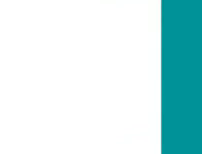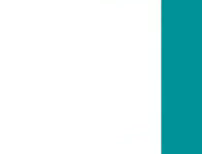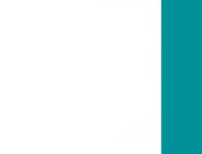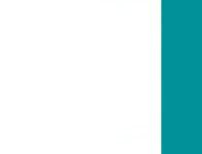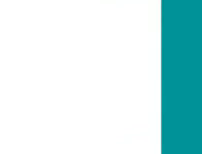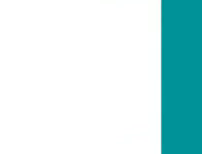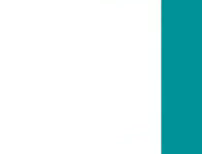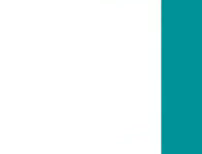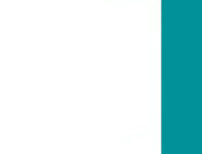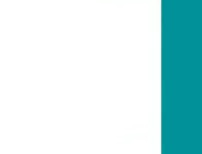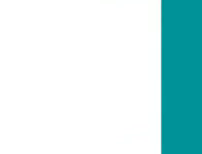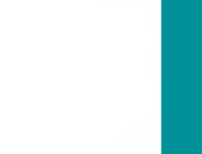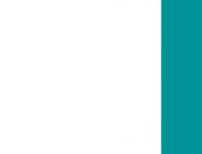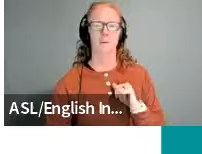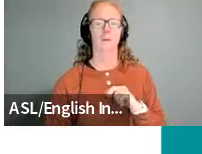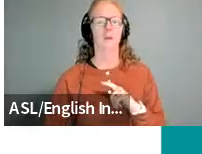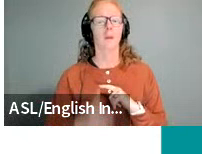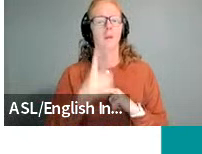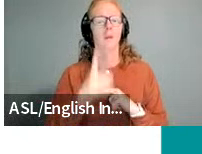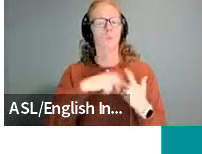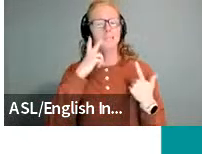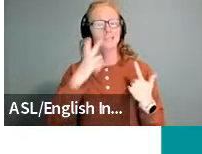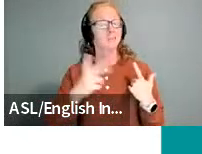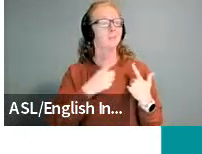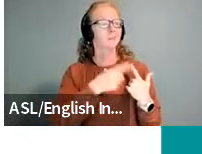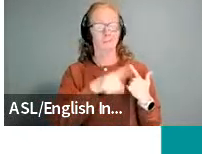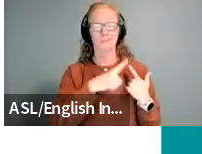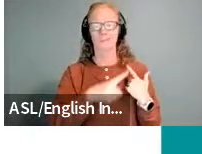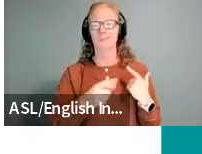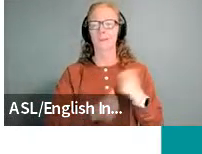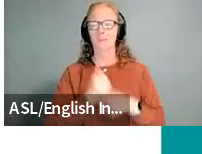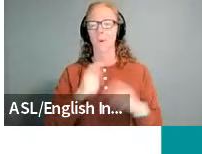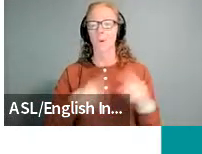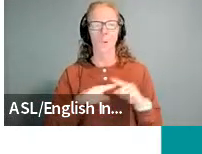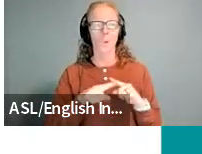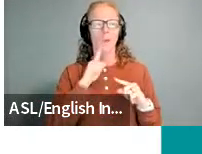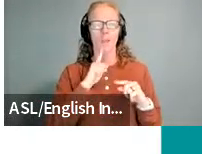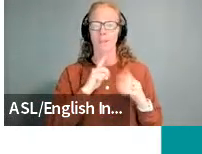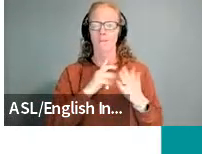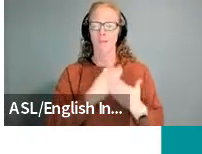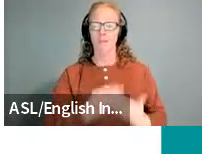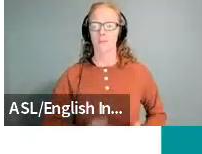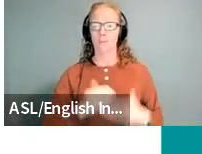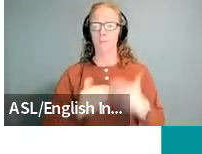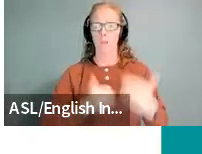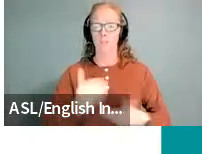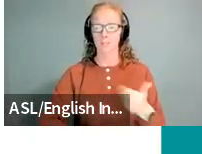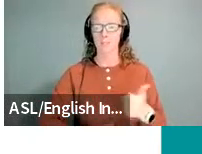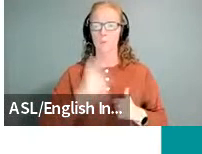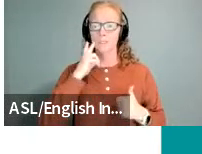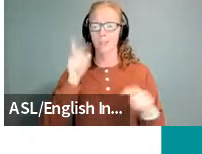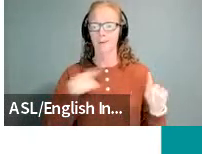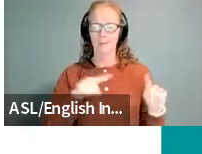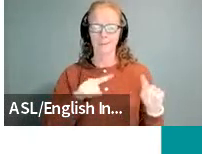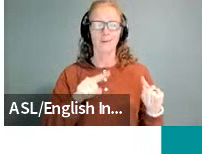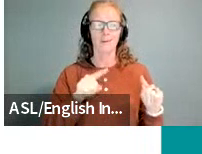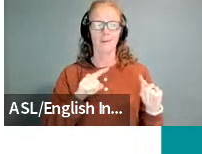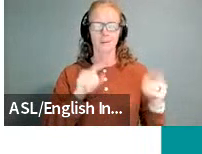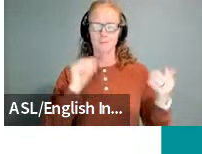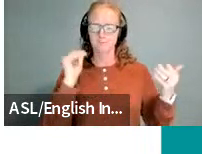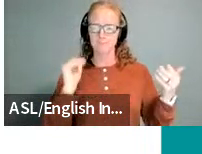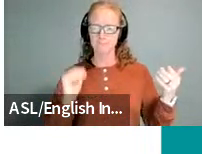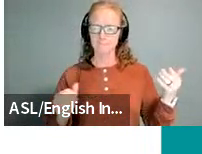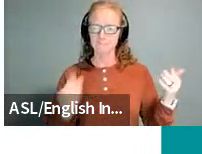So right now you'll see that from the cost estimate validation process, the range of costs that we see that this program